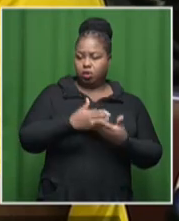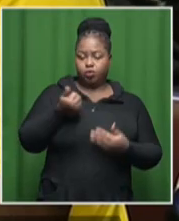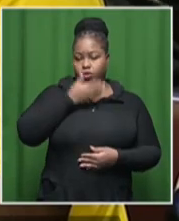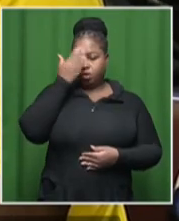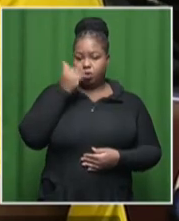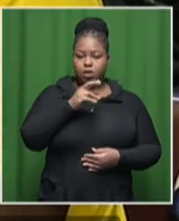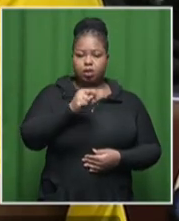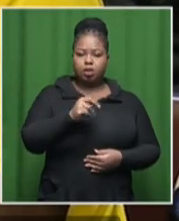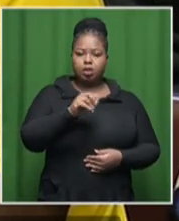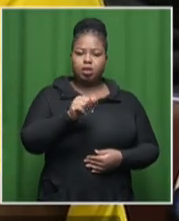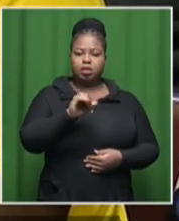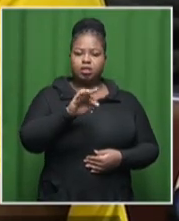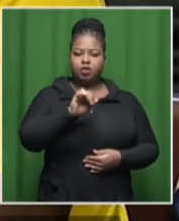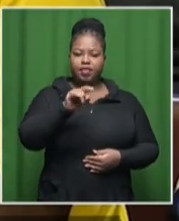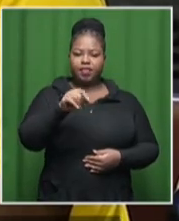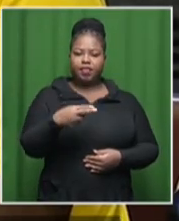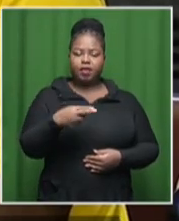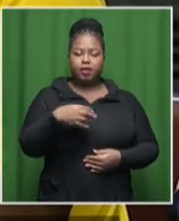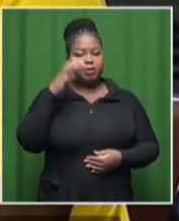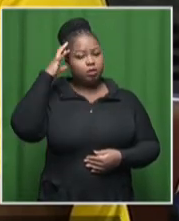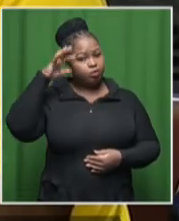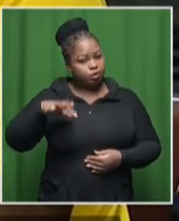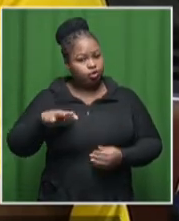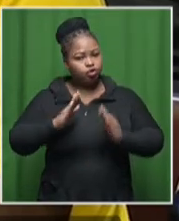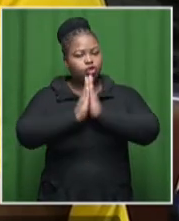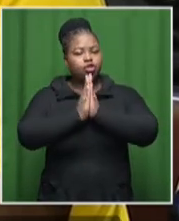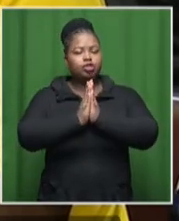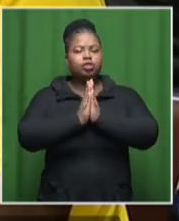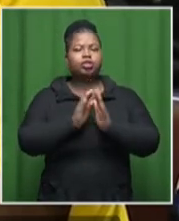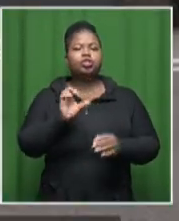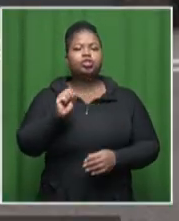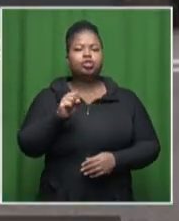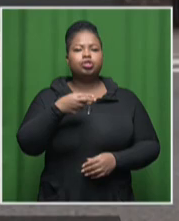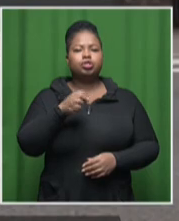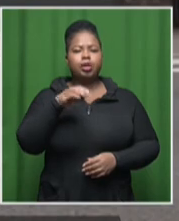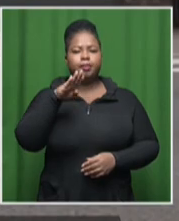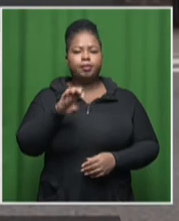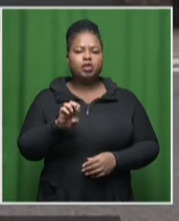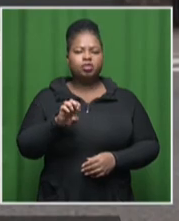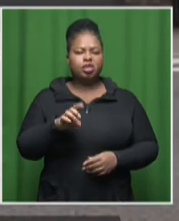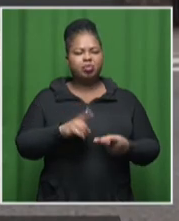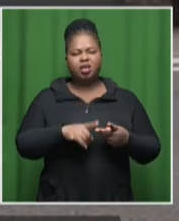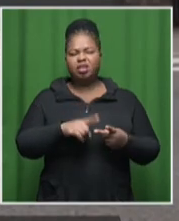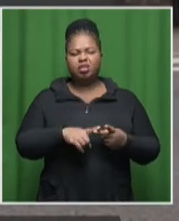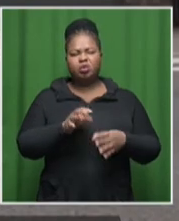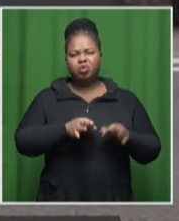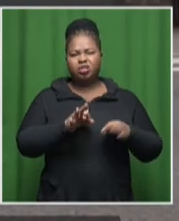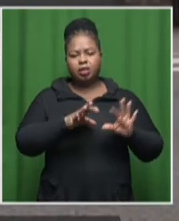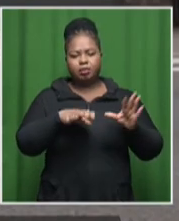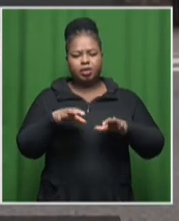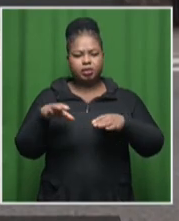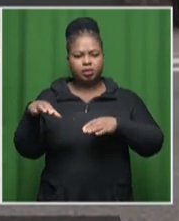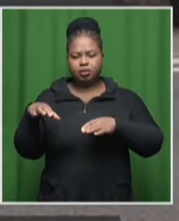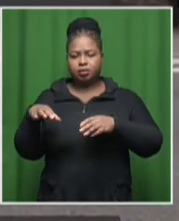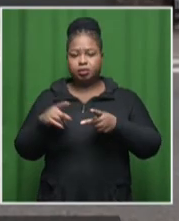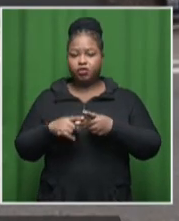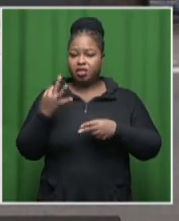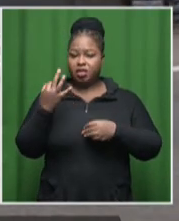Nazareth Baptist Church, also known as the Shembe Church, announcing that they've been working on a political party for the past